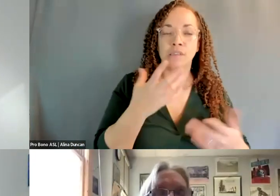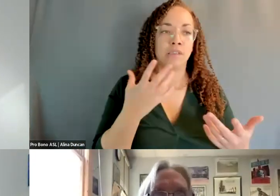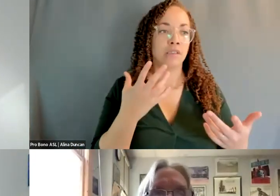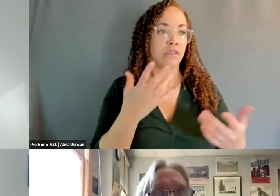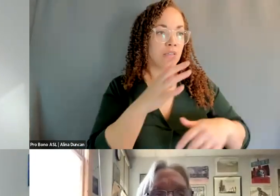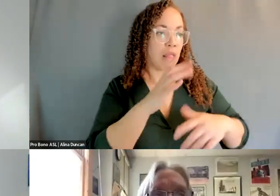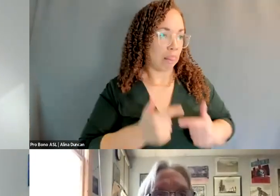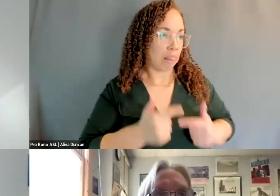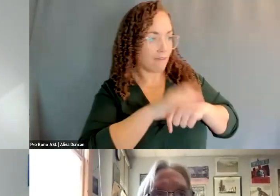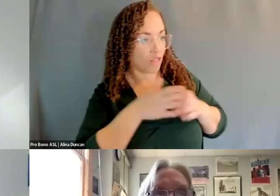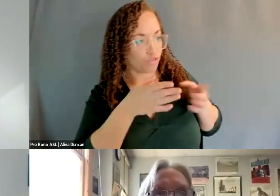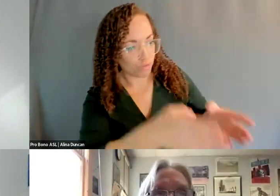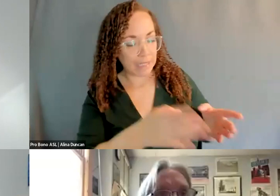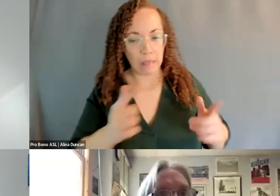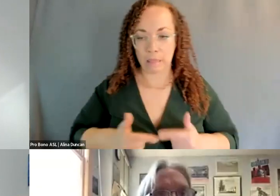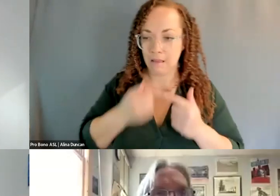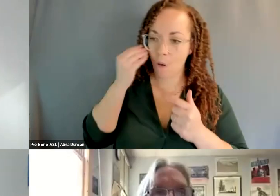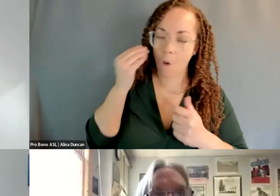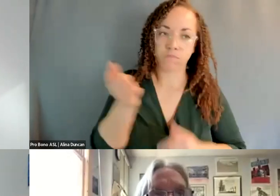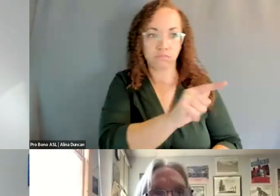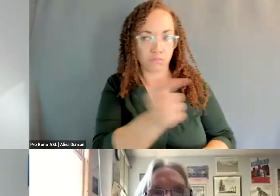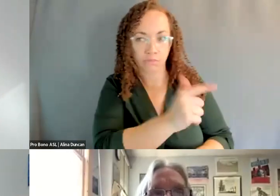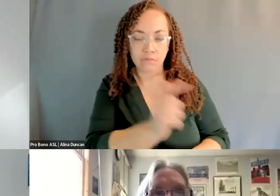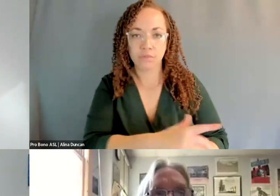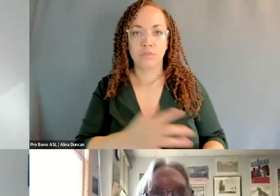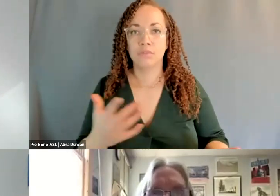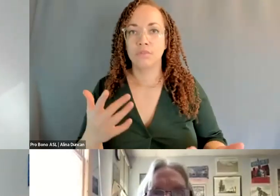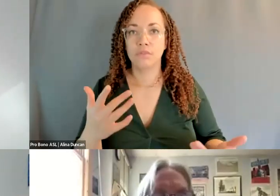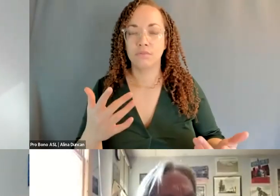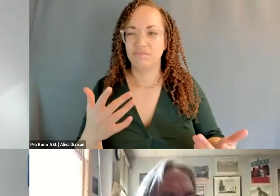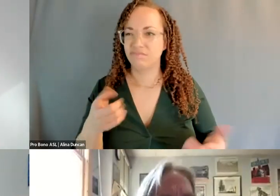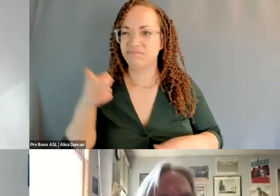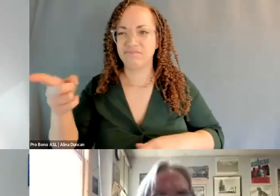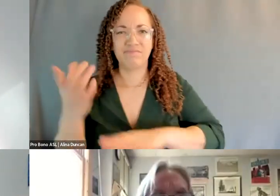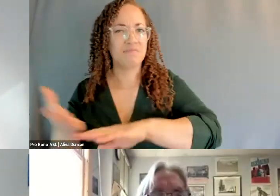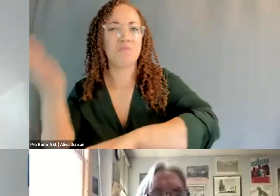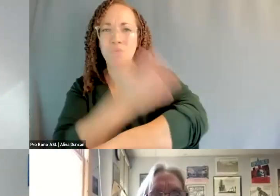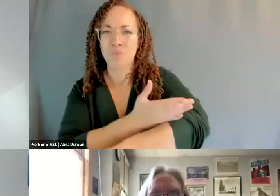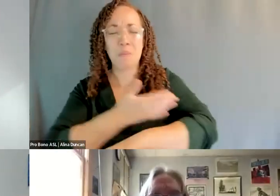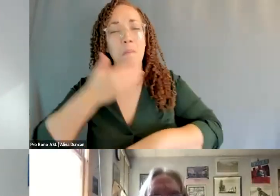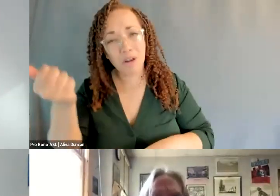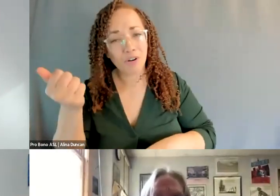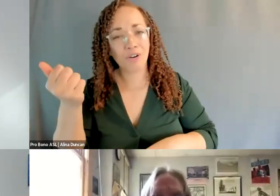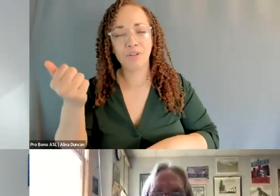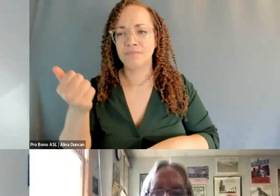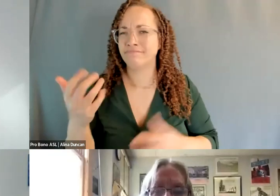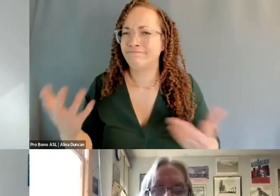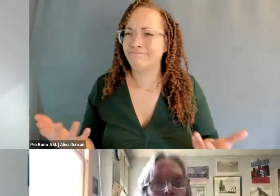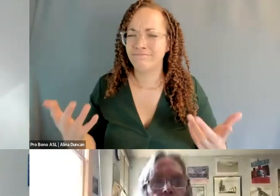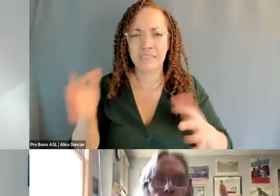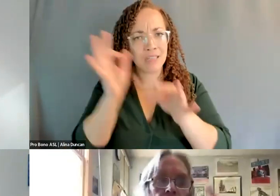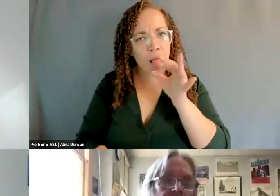just not that complicated, folks. And it really, we would much rather, you know, HUD